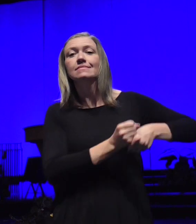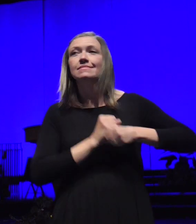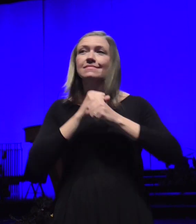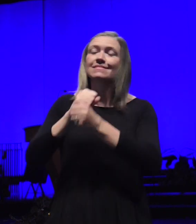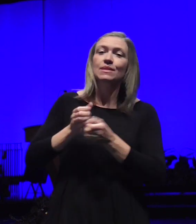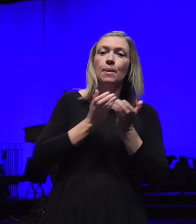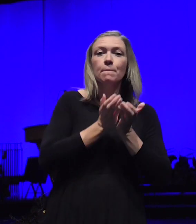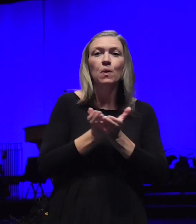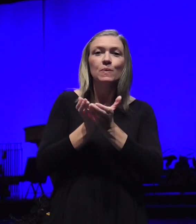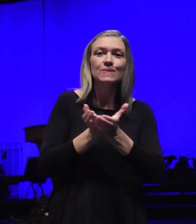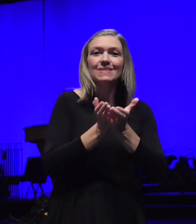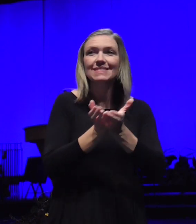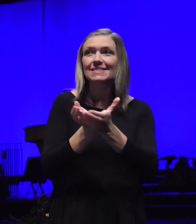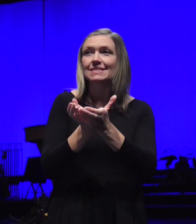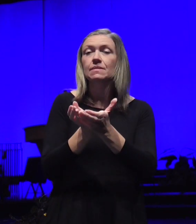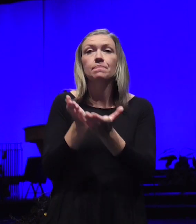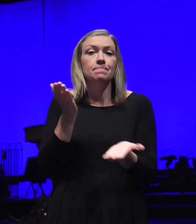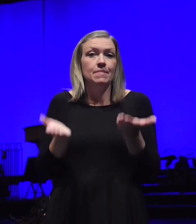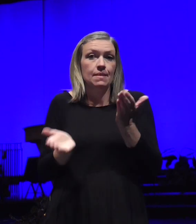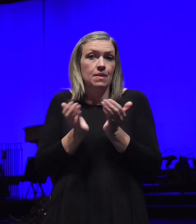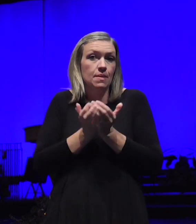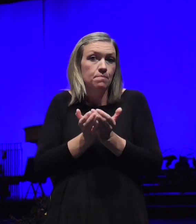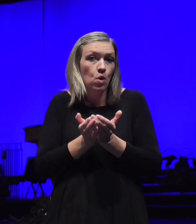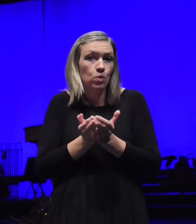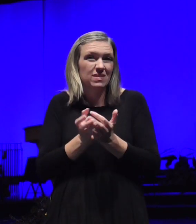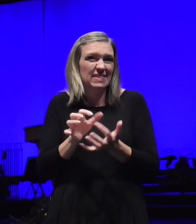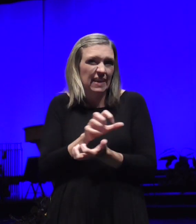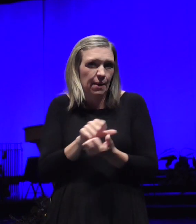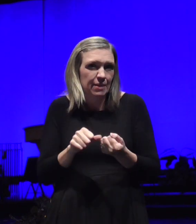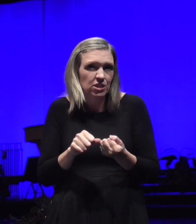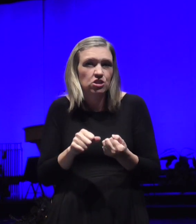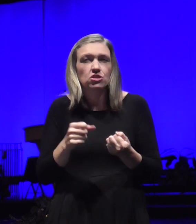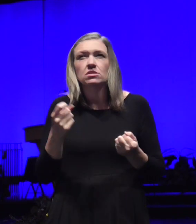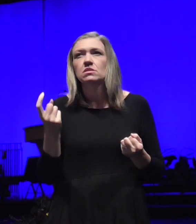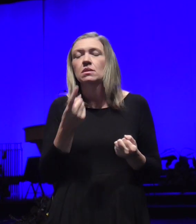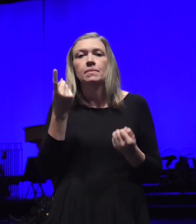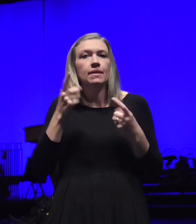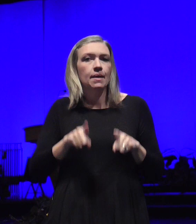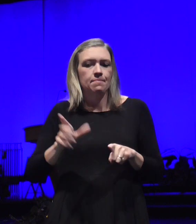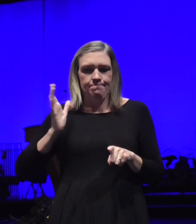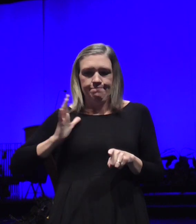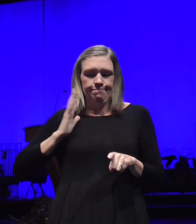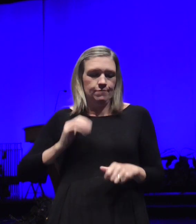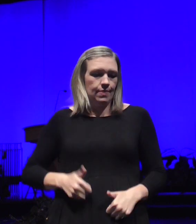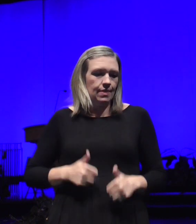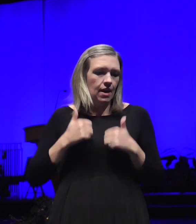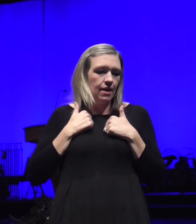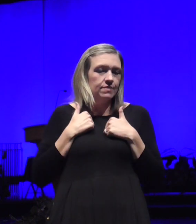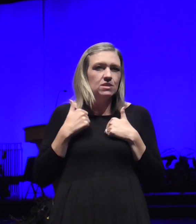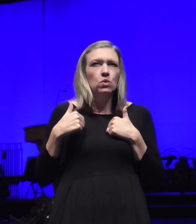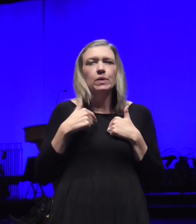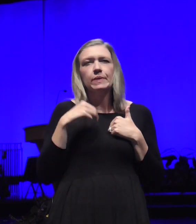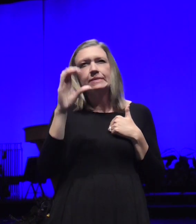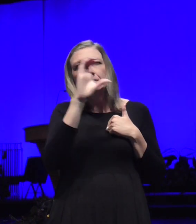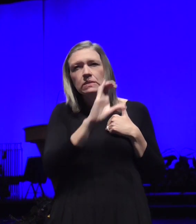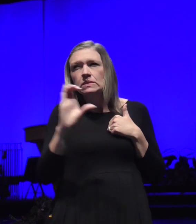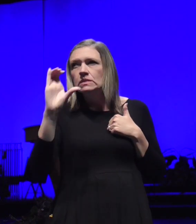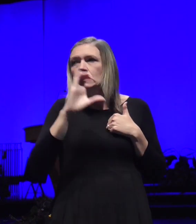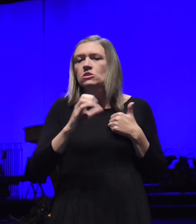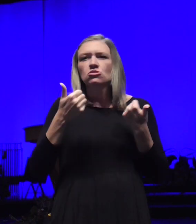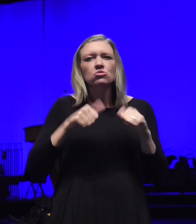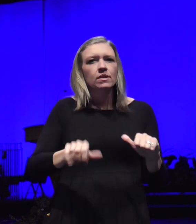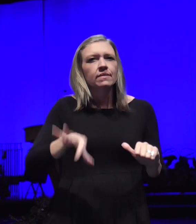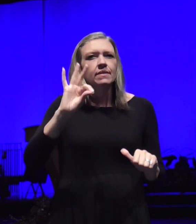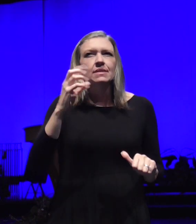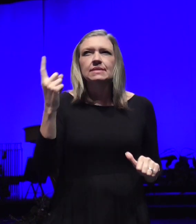heard us say this. And maybe they were damaged. There was something that took place in our lives. And we were looking for something that was going to bring